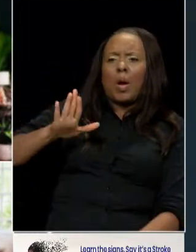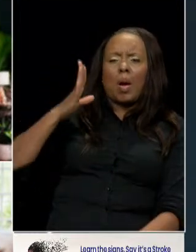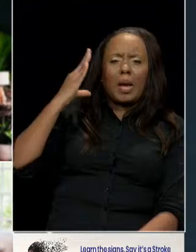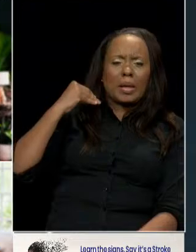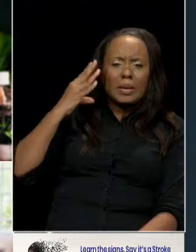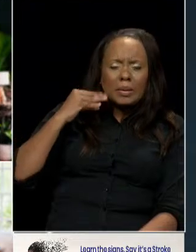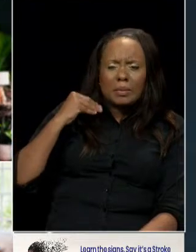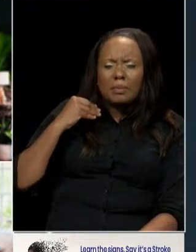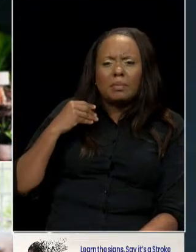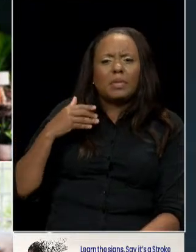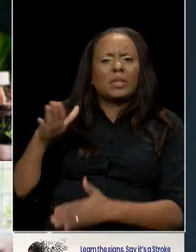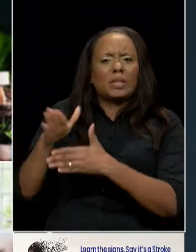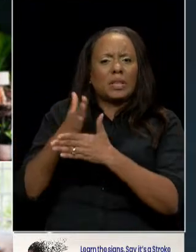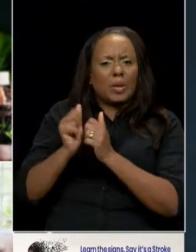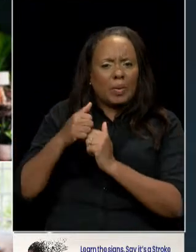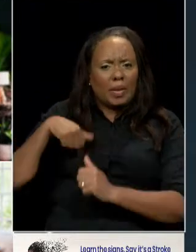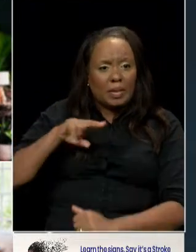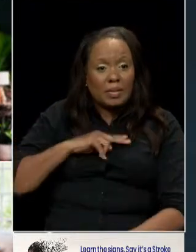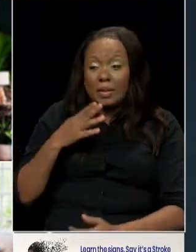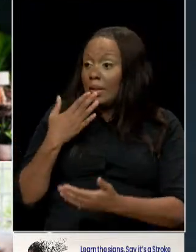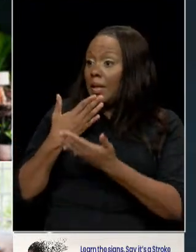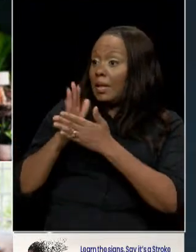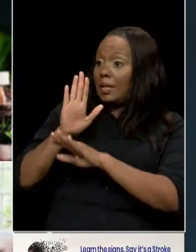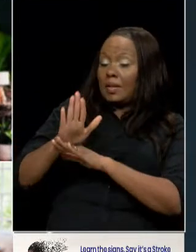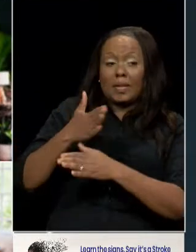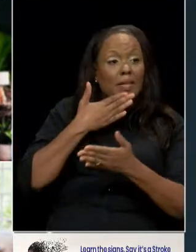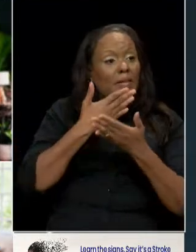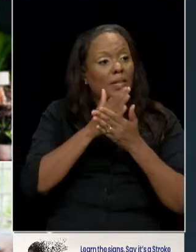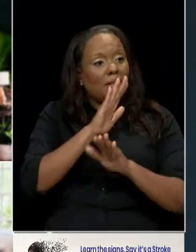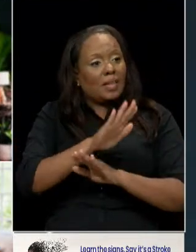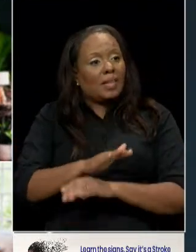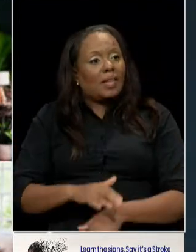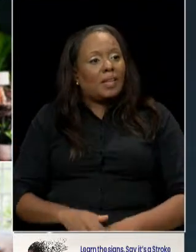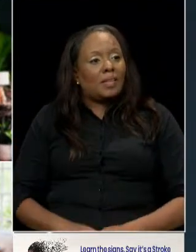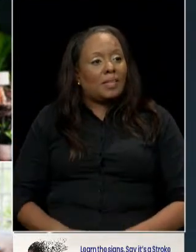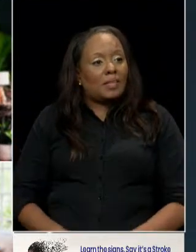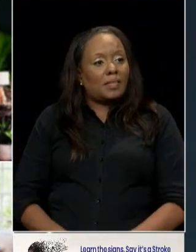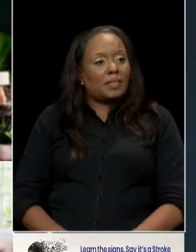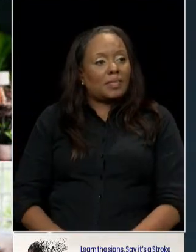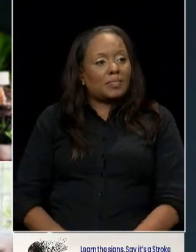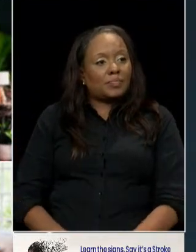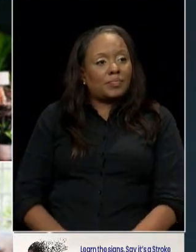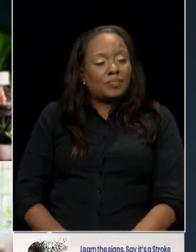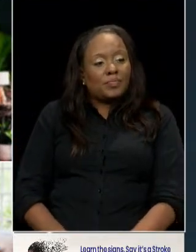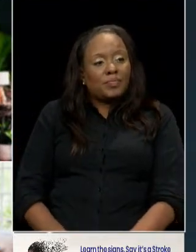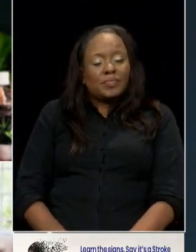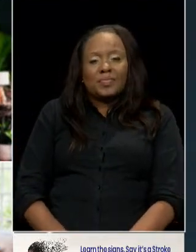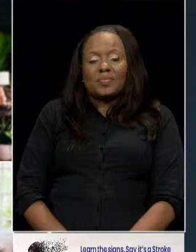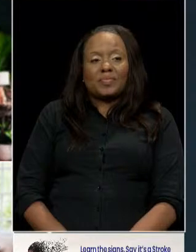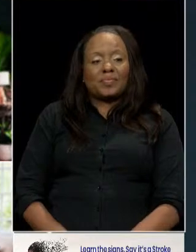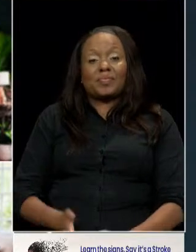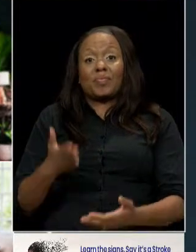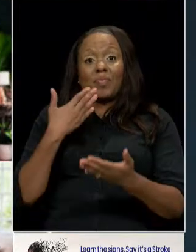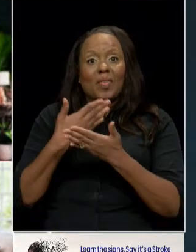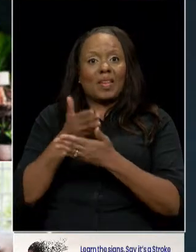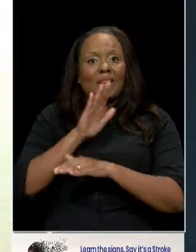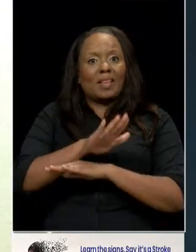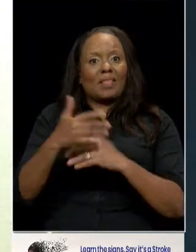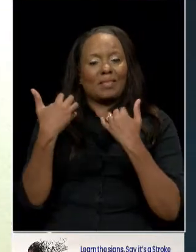Ben. Good evening. Good evening, Mr. Ferdinand. Good evening, and good evening to the listening